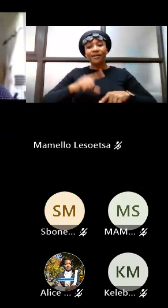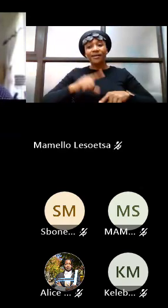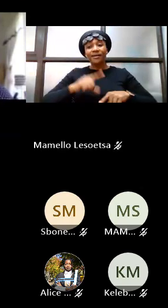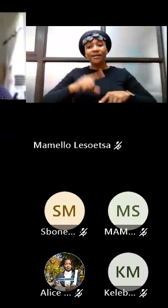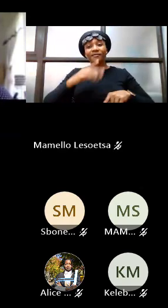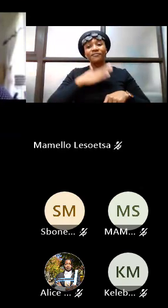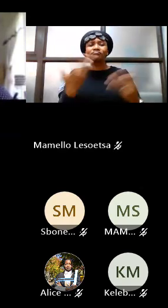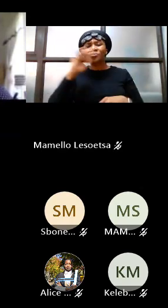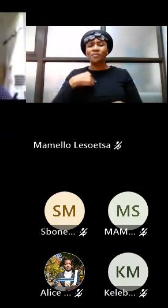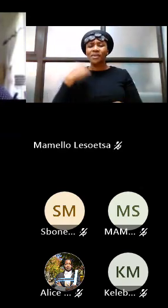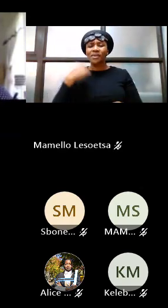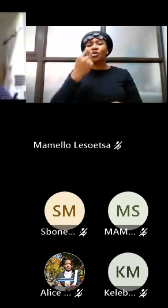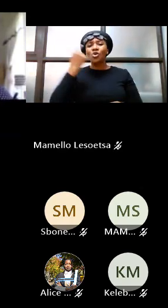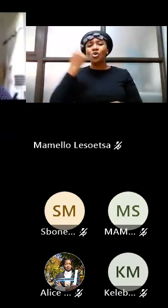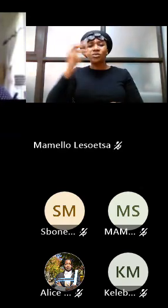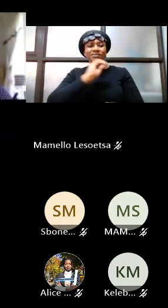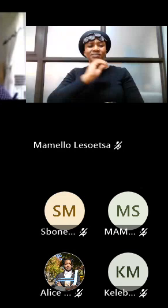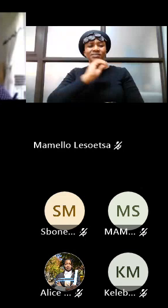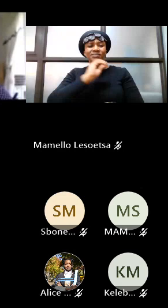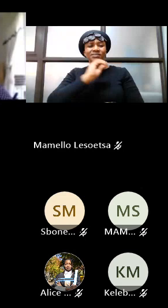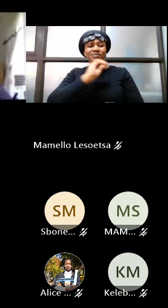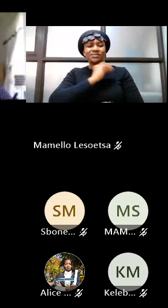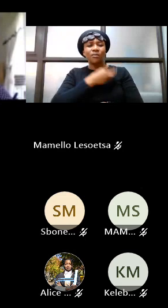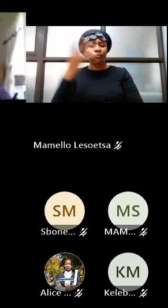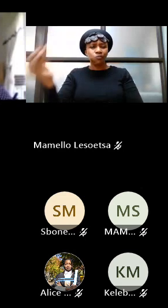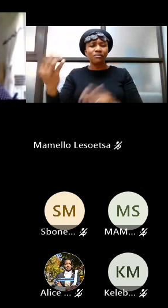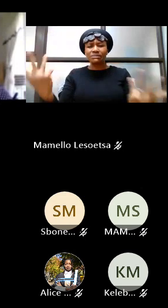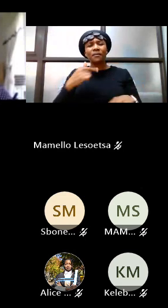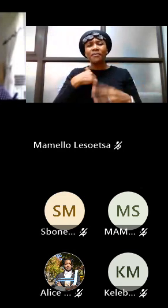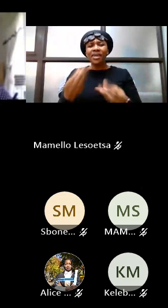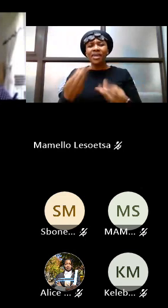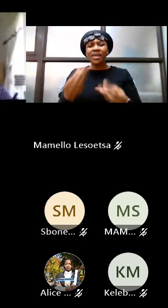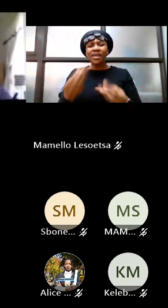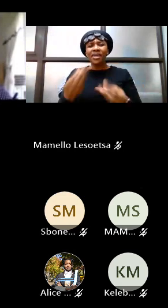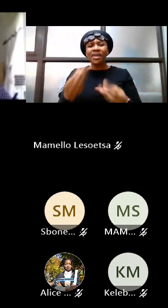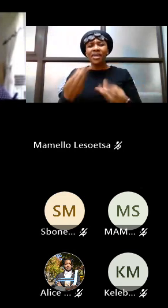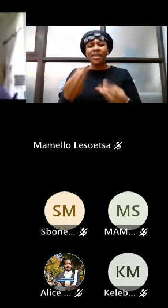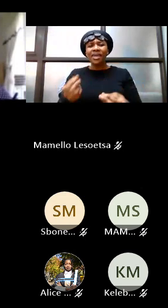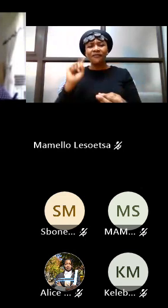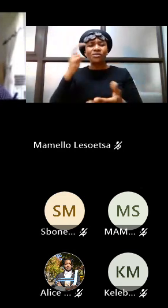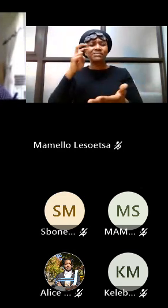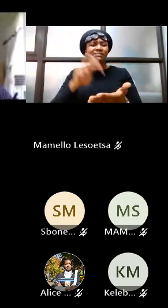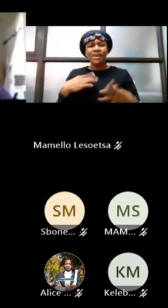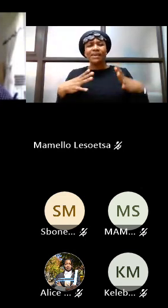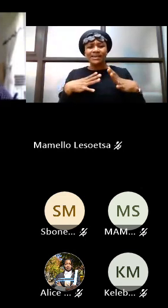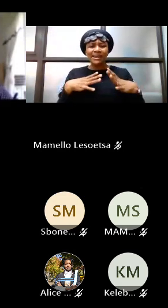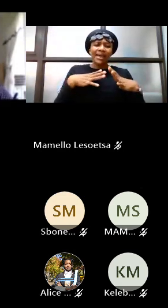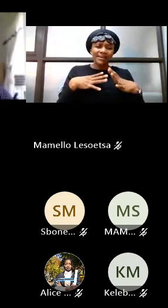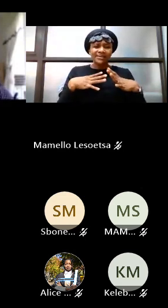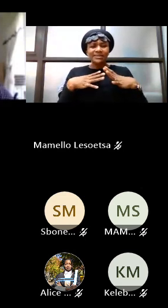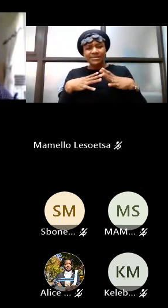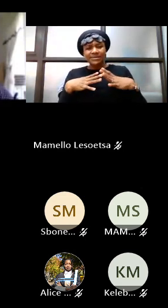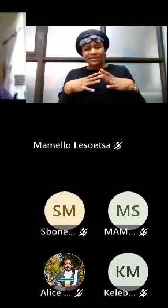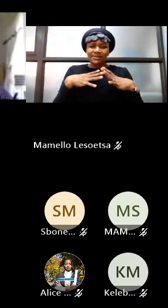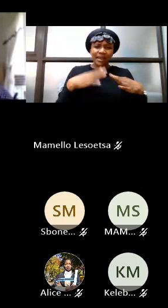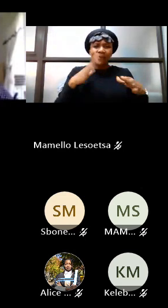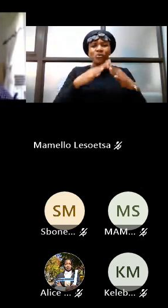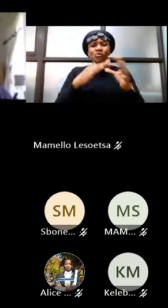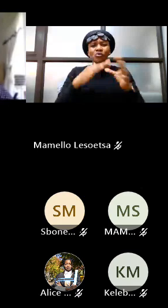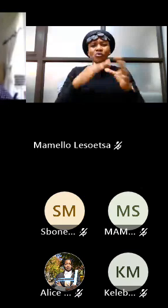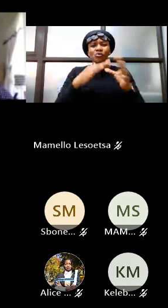disabled student. It was extremely challenging because I had these needs. I walked on crutches because I didn't want to use my wheelchair. I